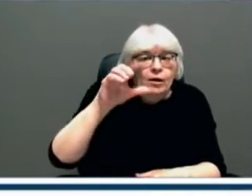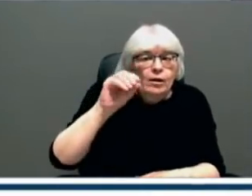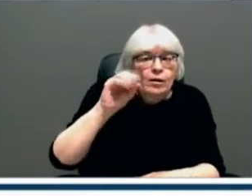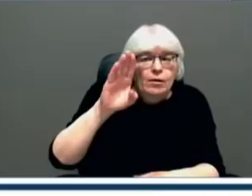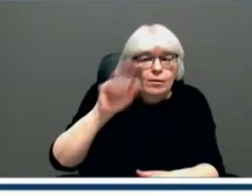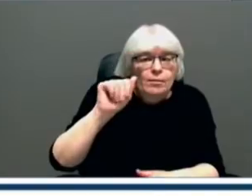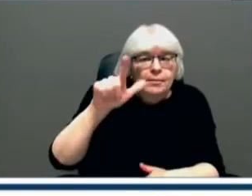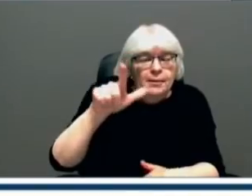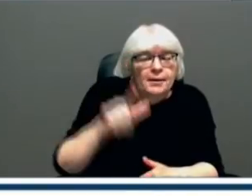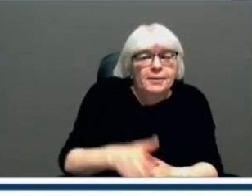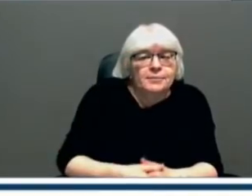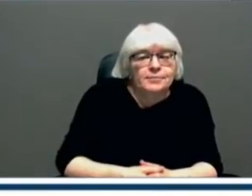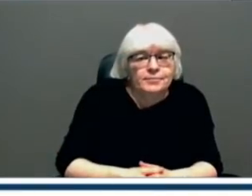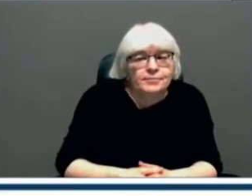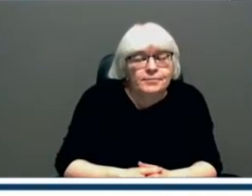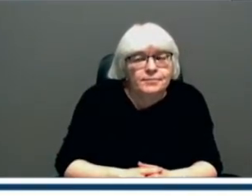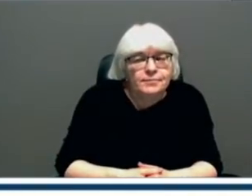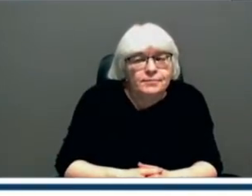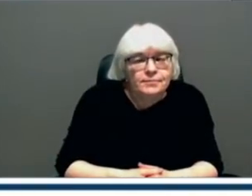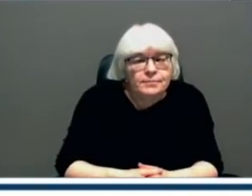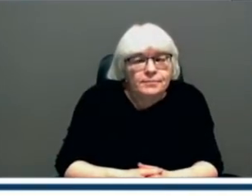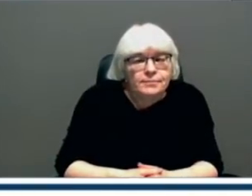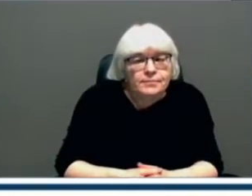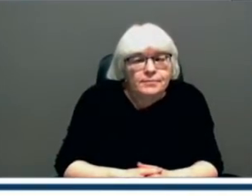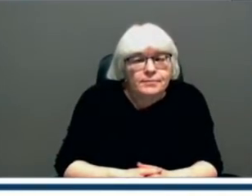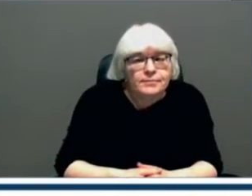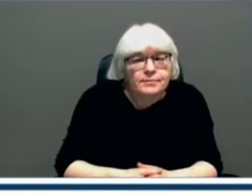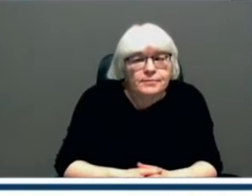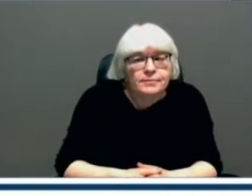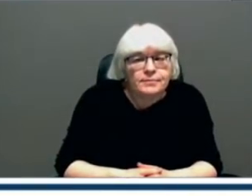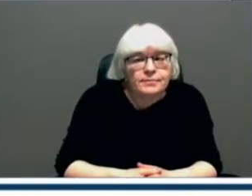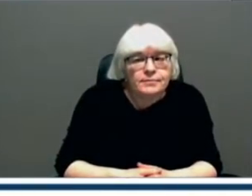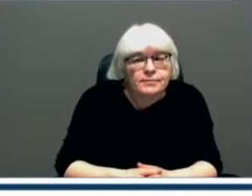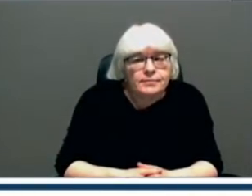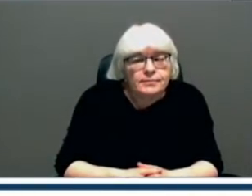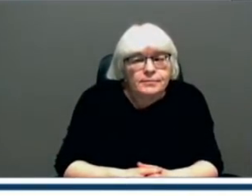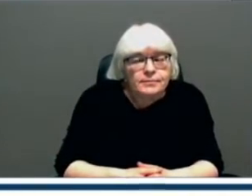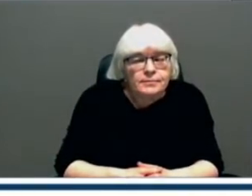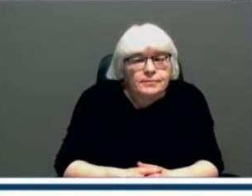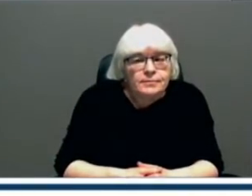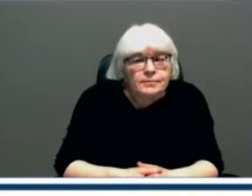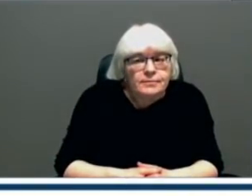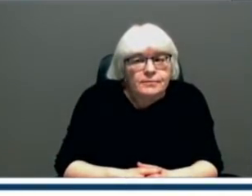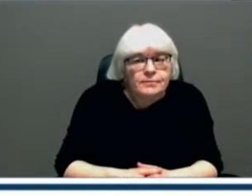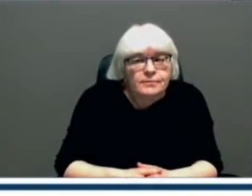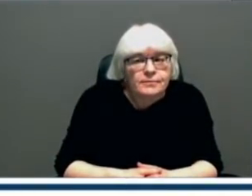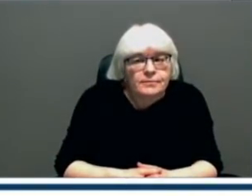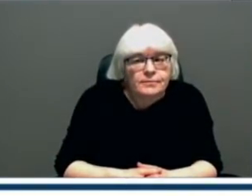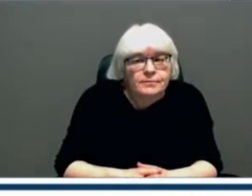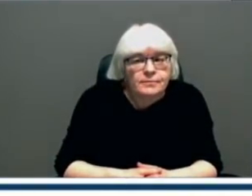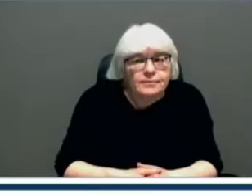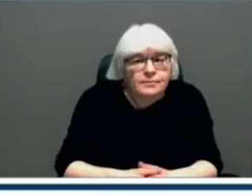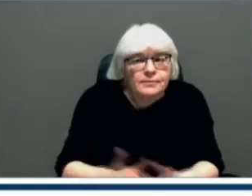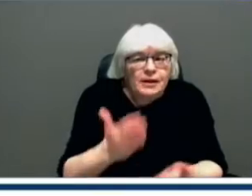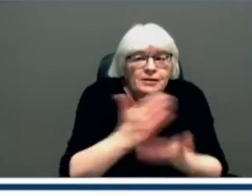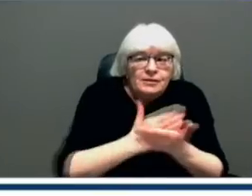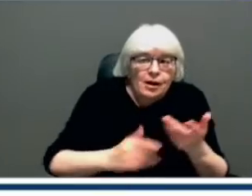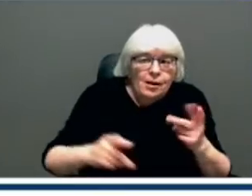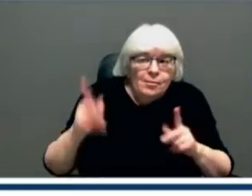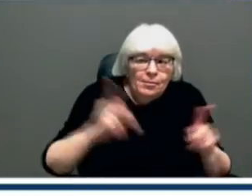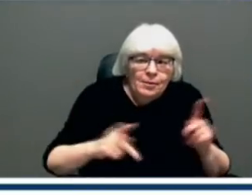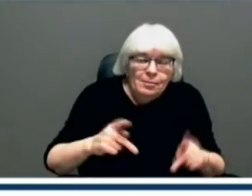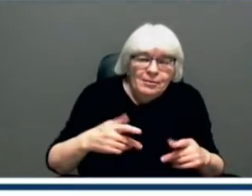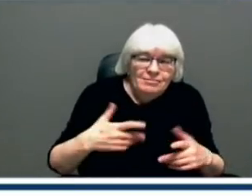Thank you, Heather. Just following on Jesse's cue there, Dr. Strang, some members of the public feel that messaging is insensitive